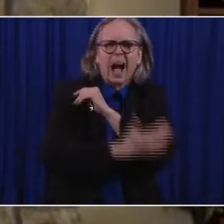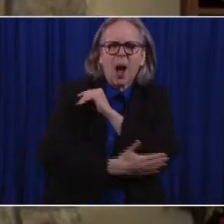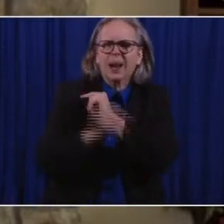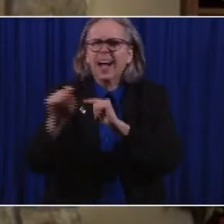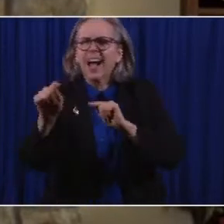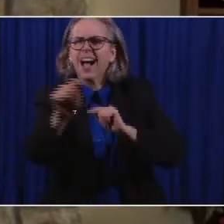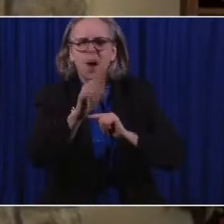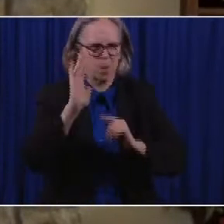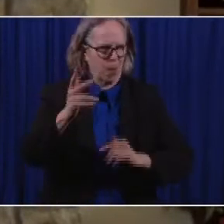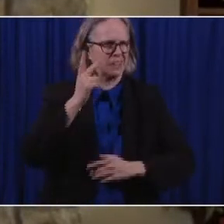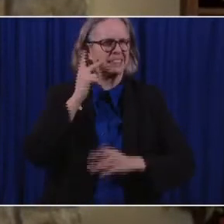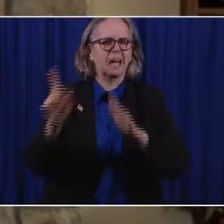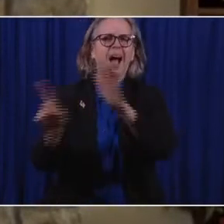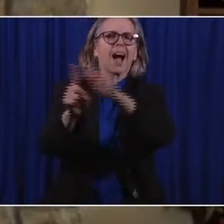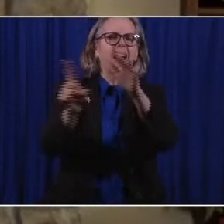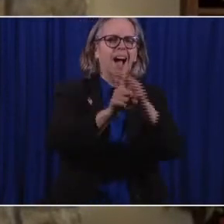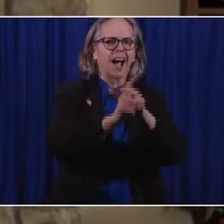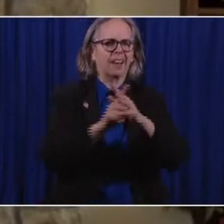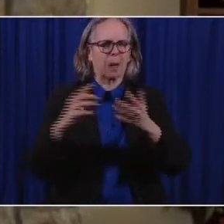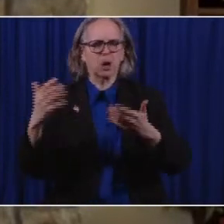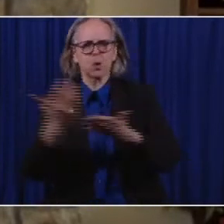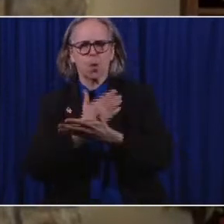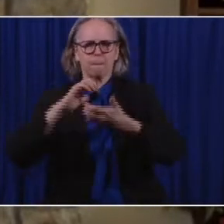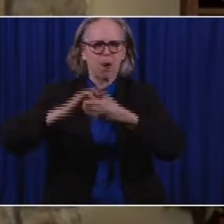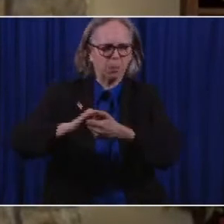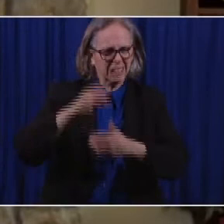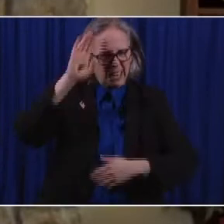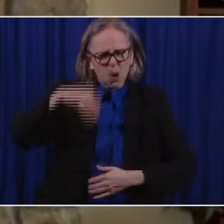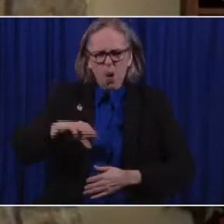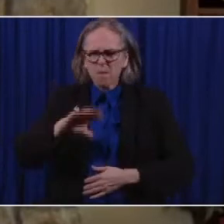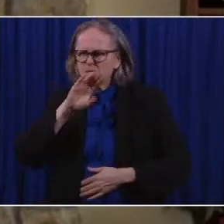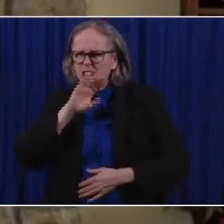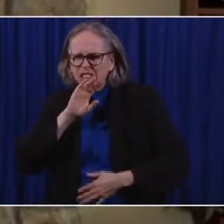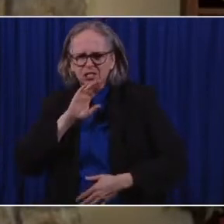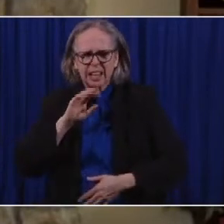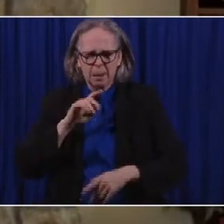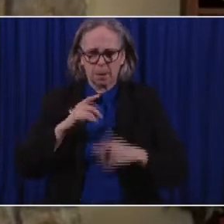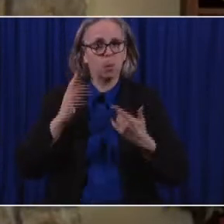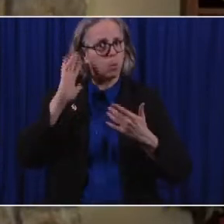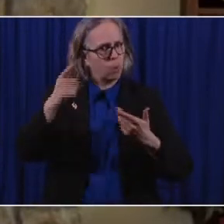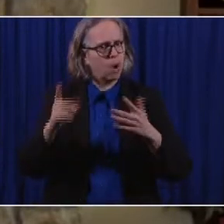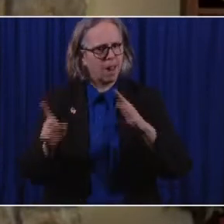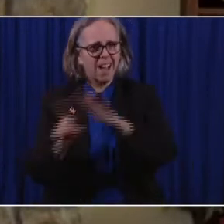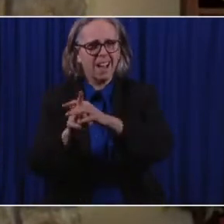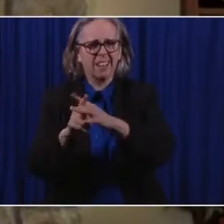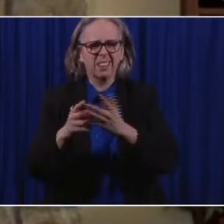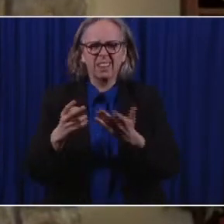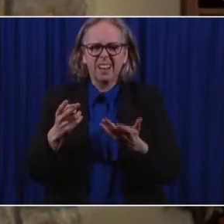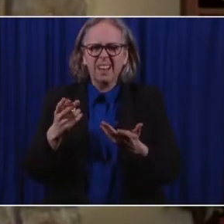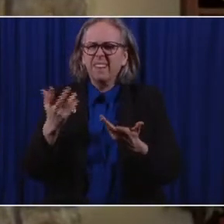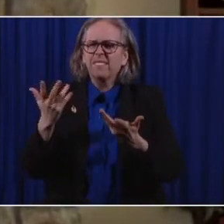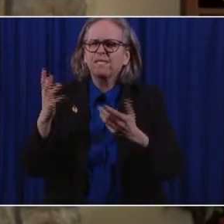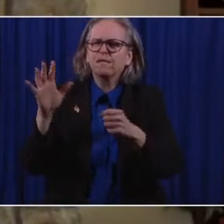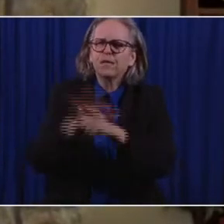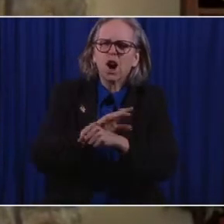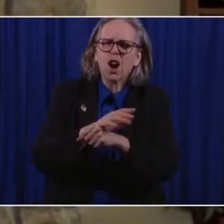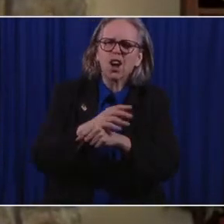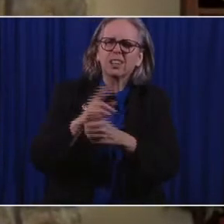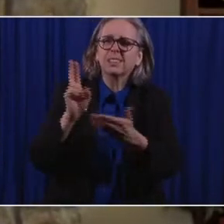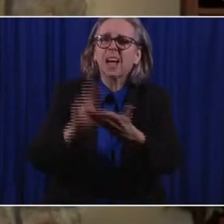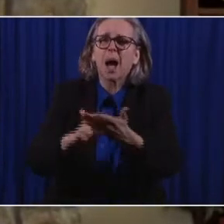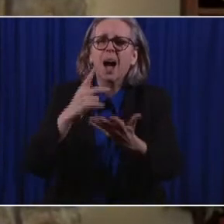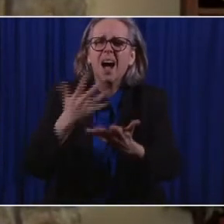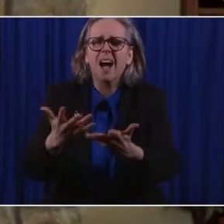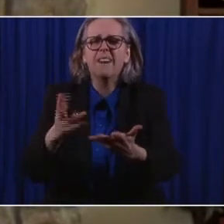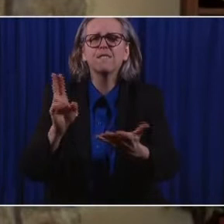and it's all filled up. The only thing I can say is that is bad news, I understand,